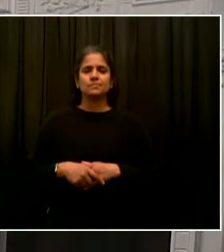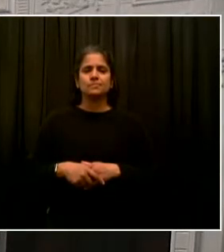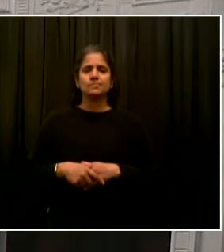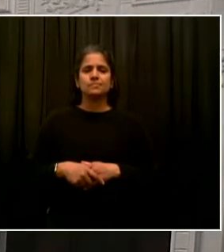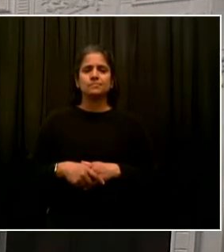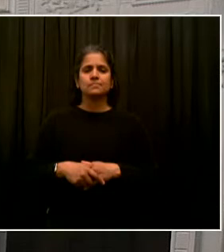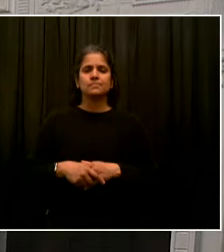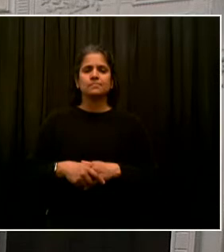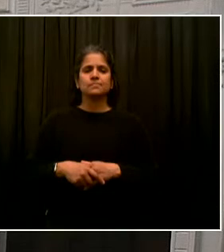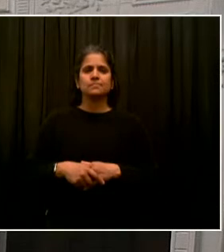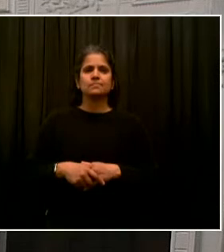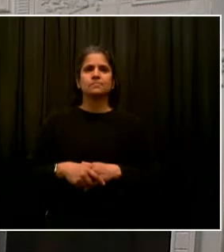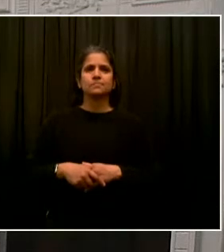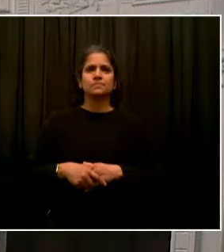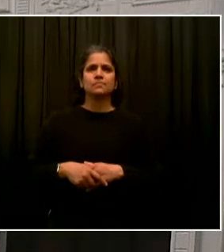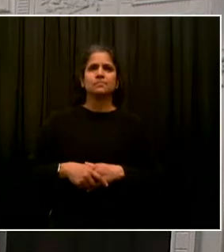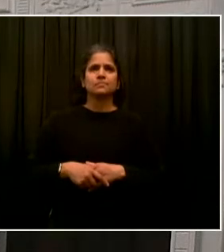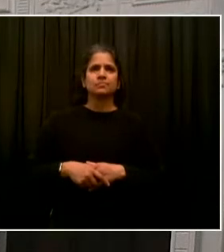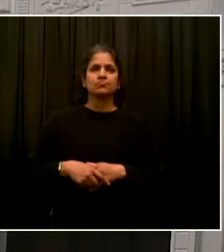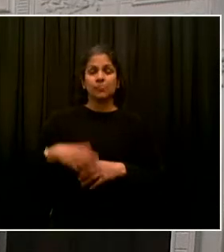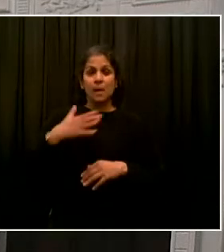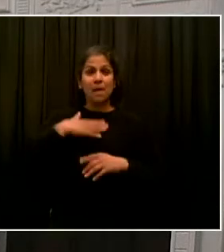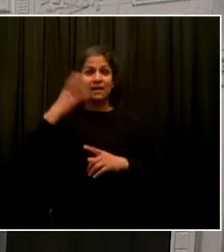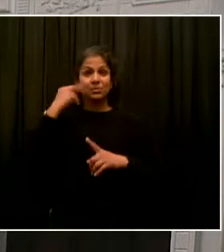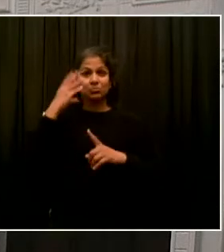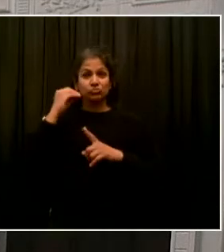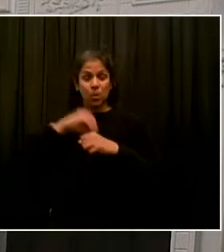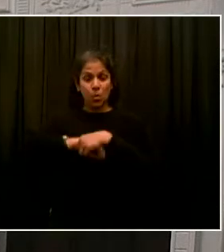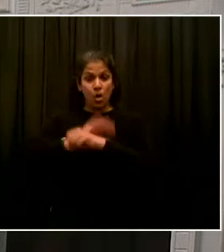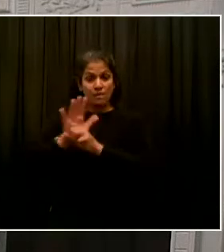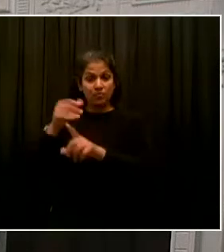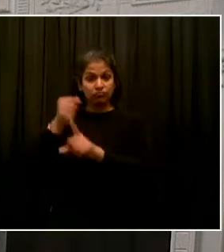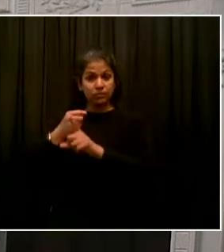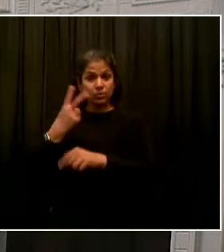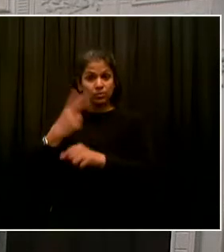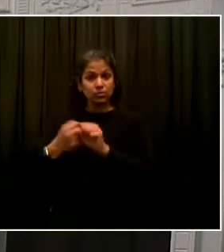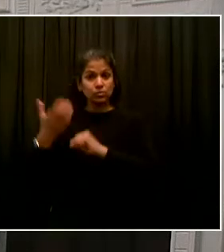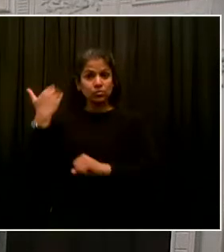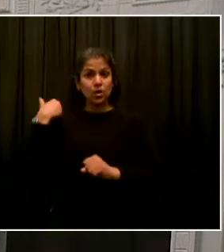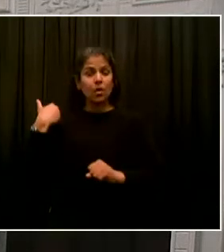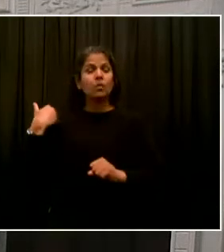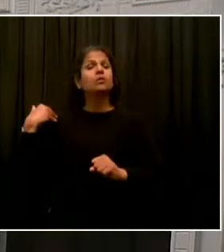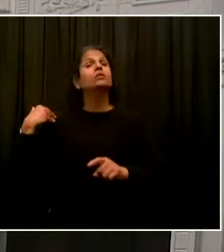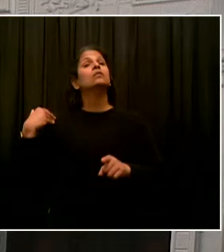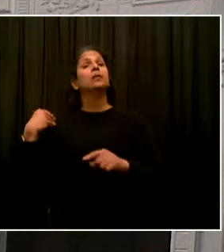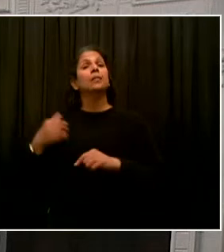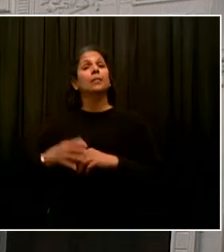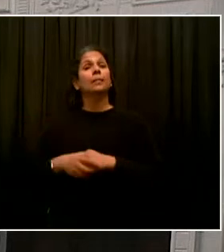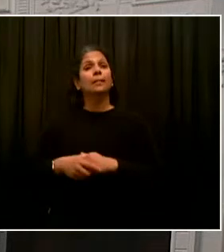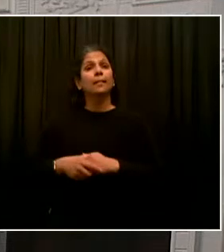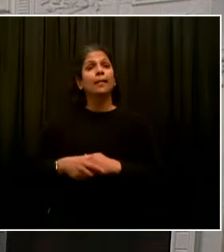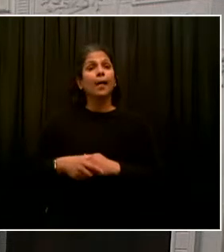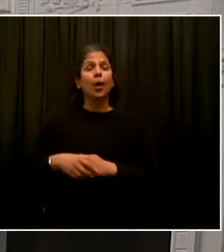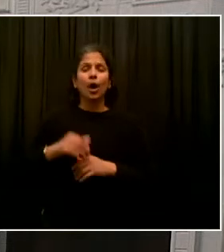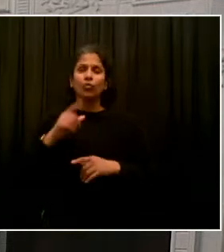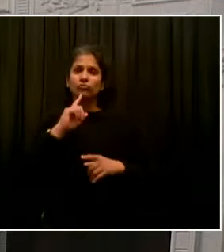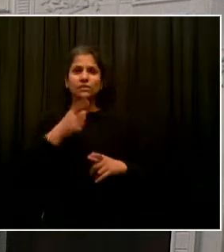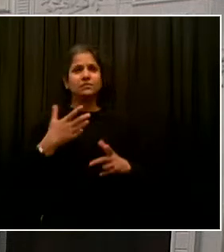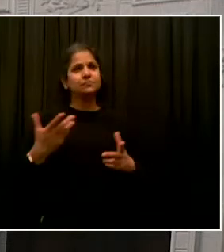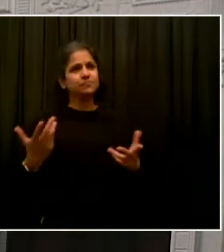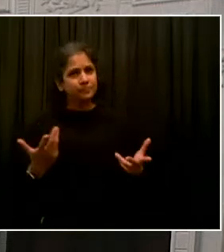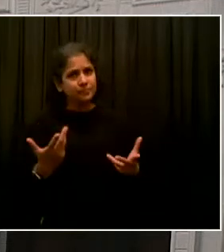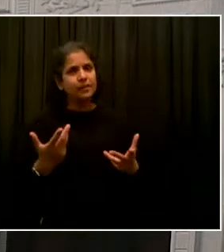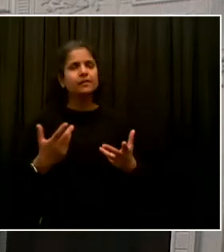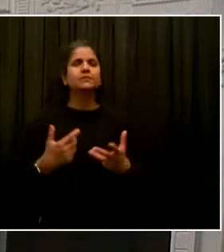COVID about a month ago, I tried to call the hotline. The wait was, I was on hold for a significant period of time. Eventually I got an operator who said they were